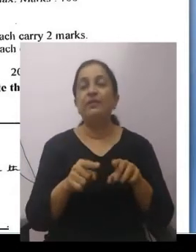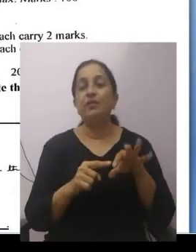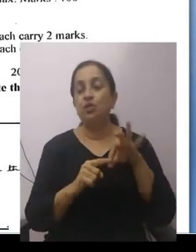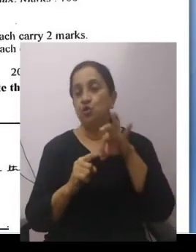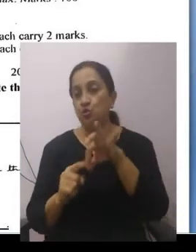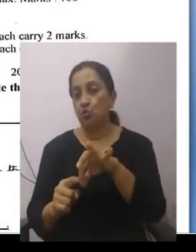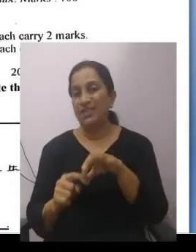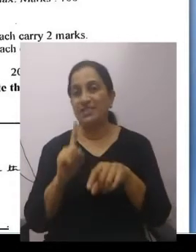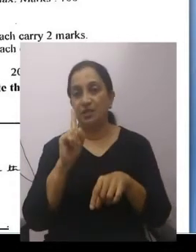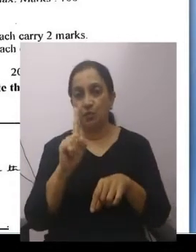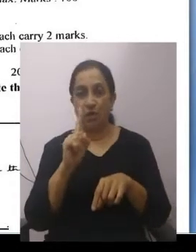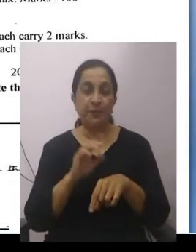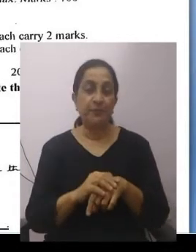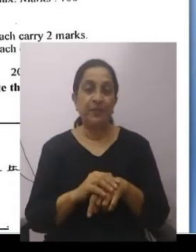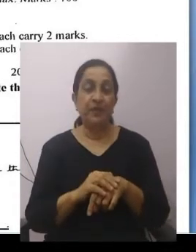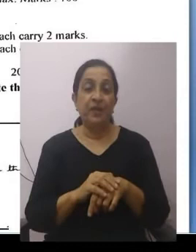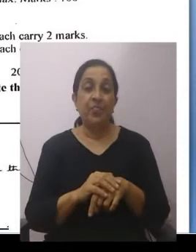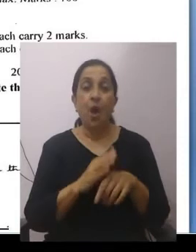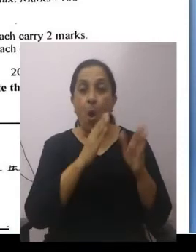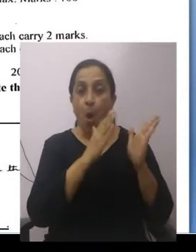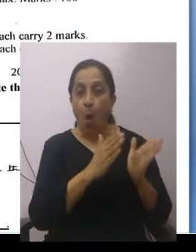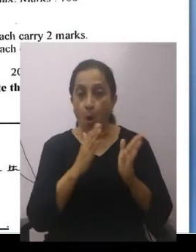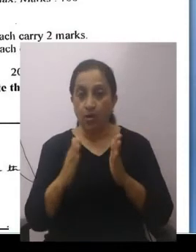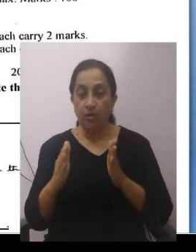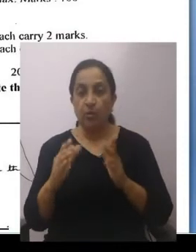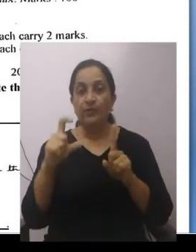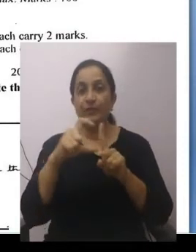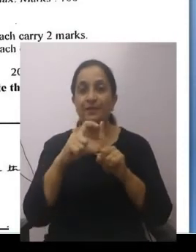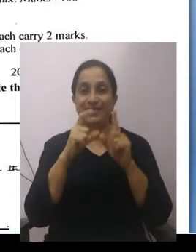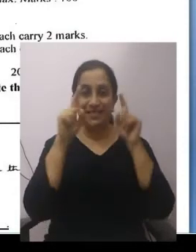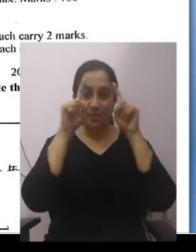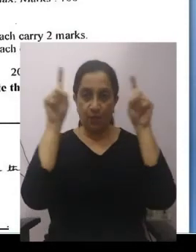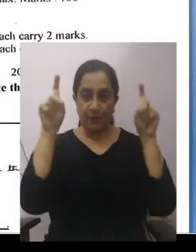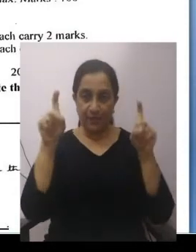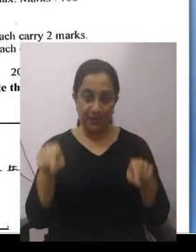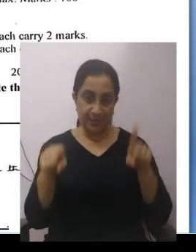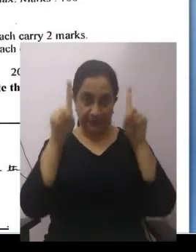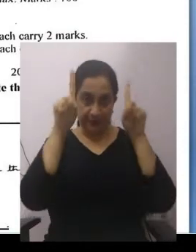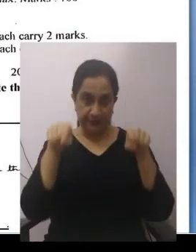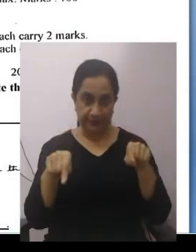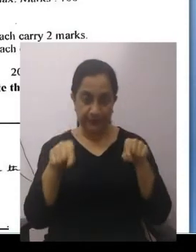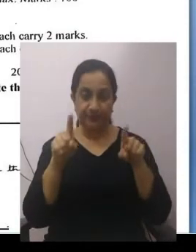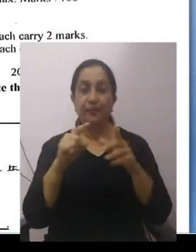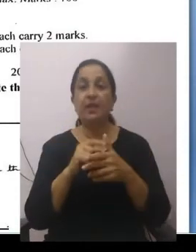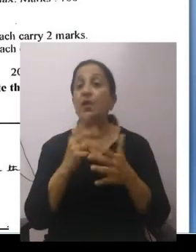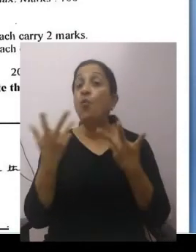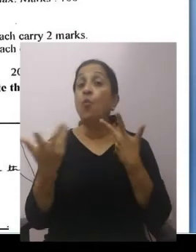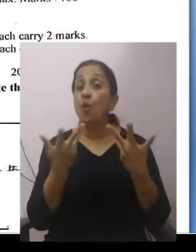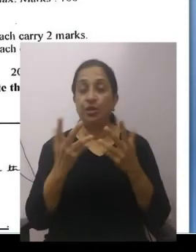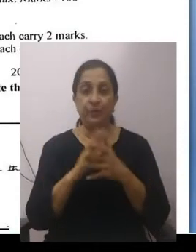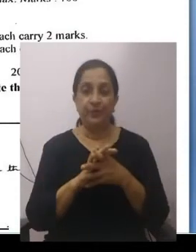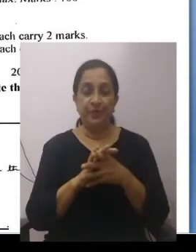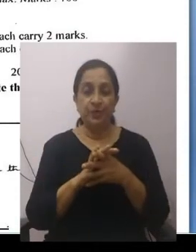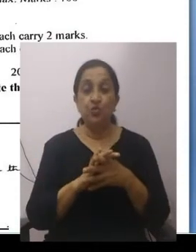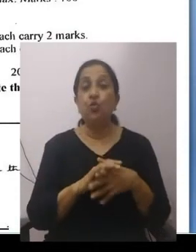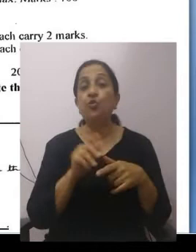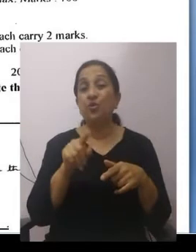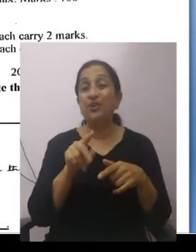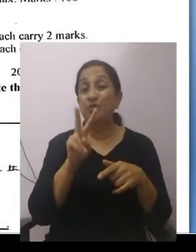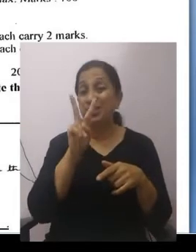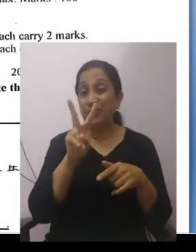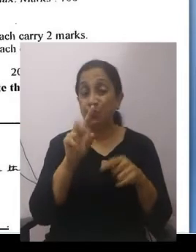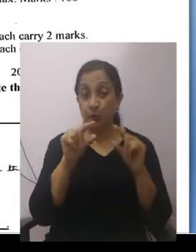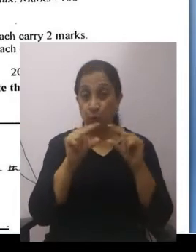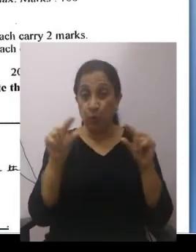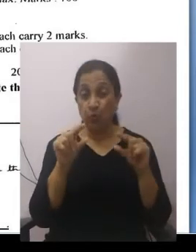Order of the determinant is what? Okay. Now you can see that there are 2 rows and 2